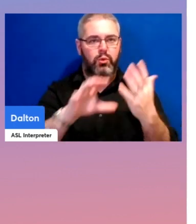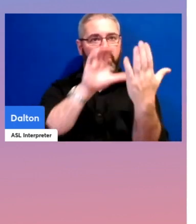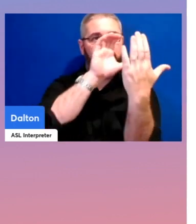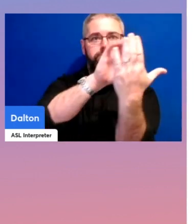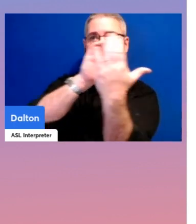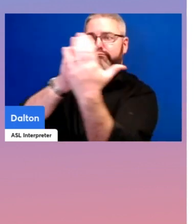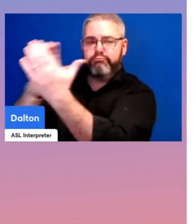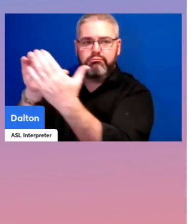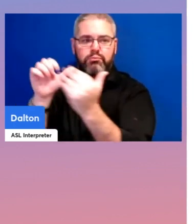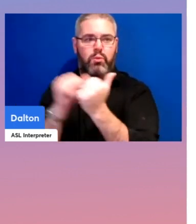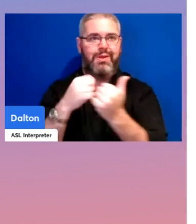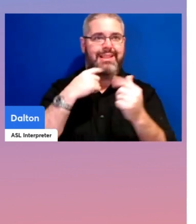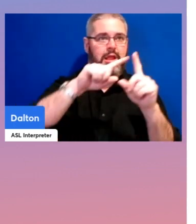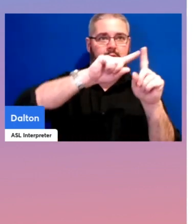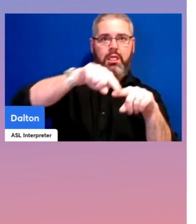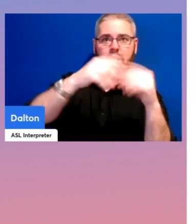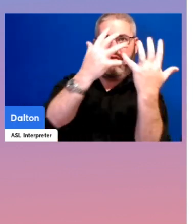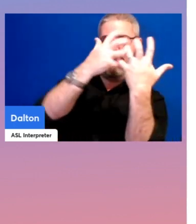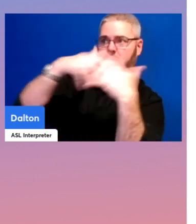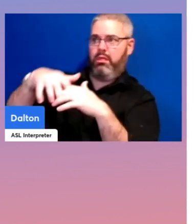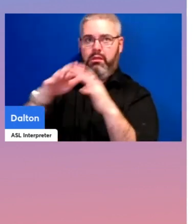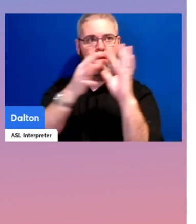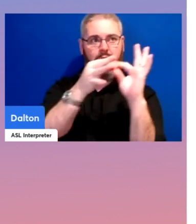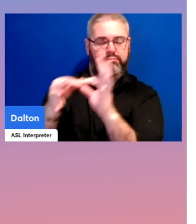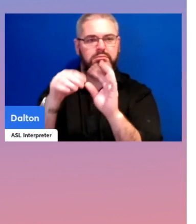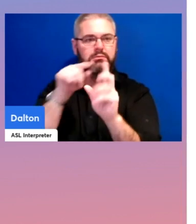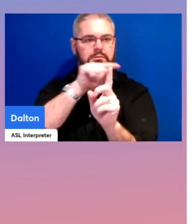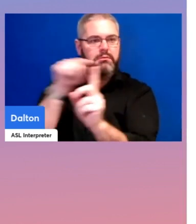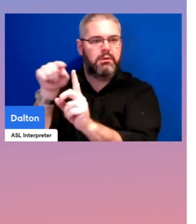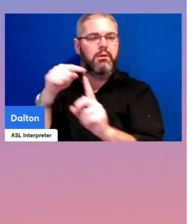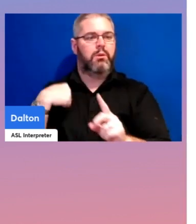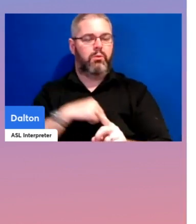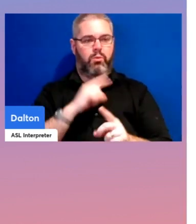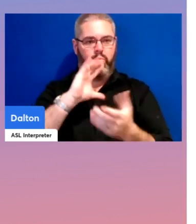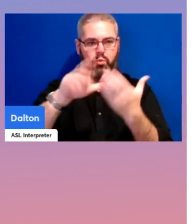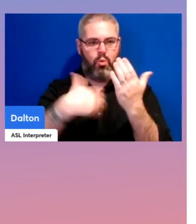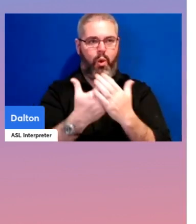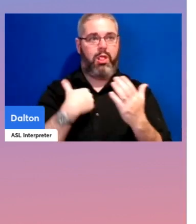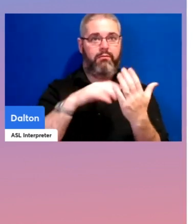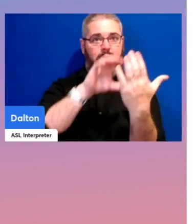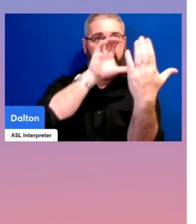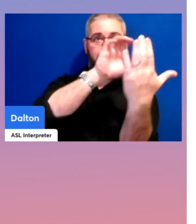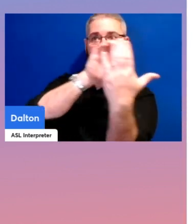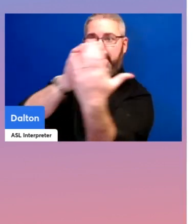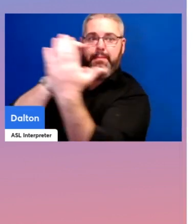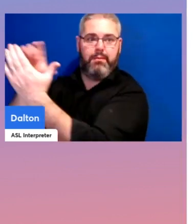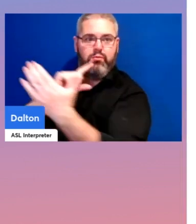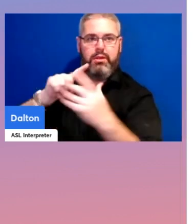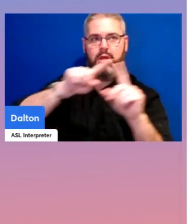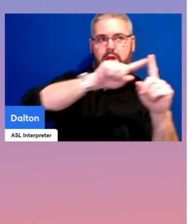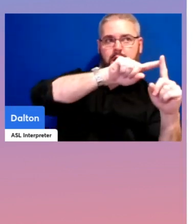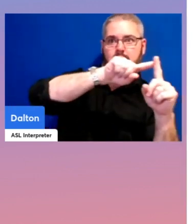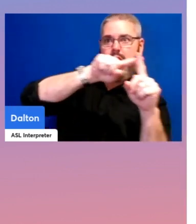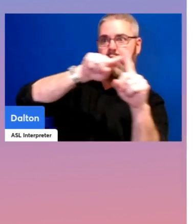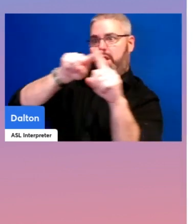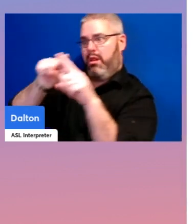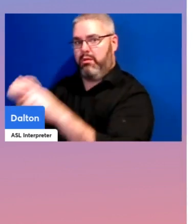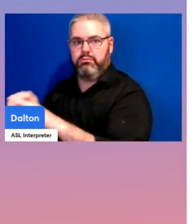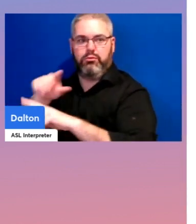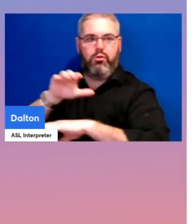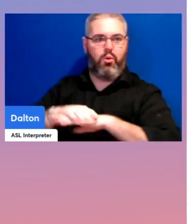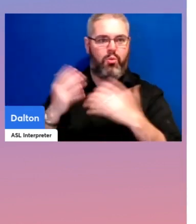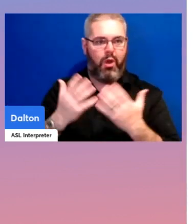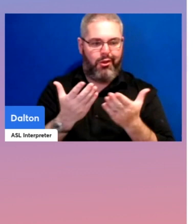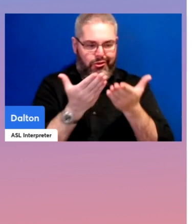dependencies between them. So for instance, in our case, all of our modules basically depend on the existence of a resource